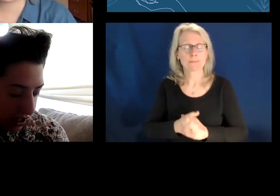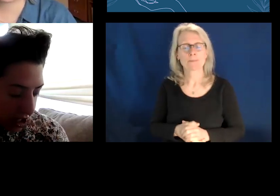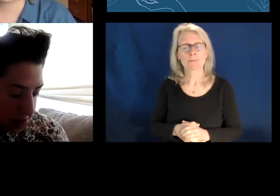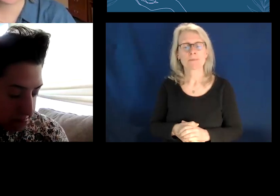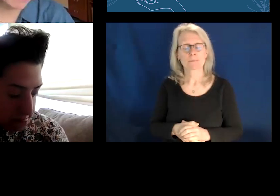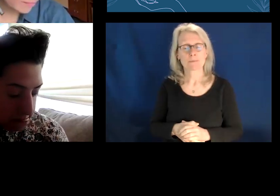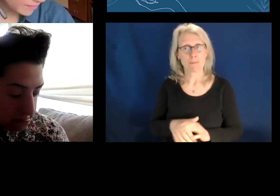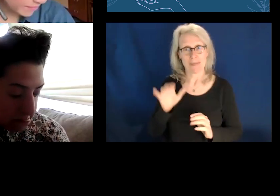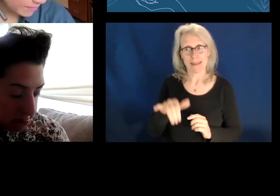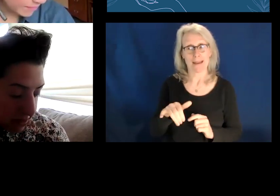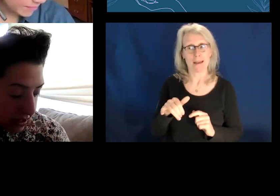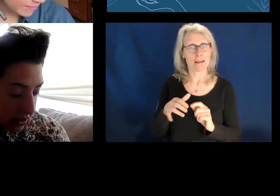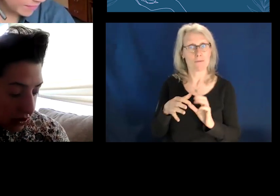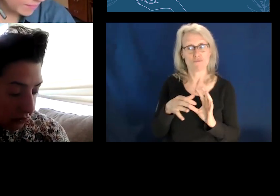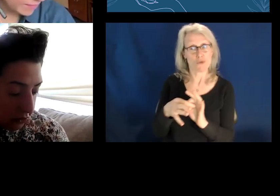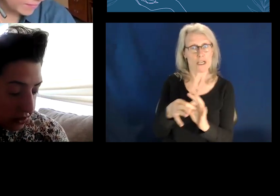because